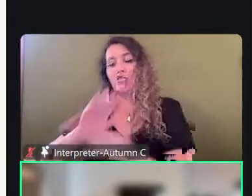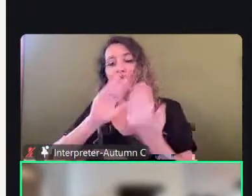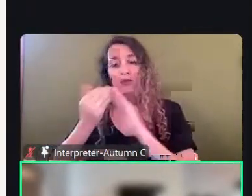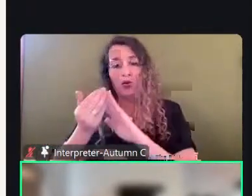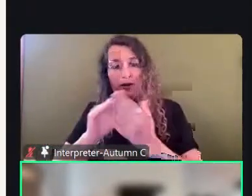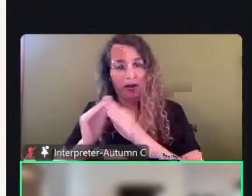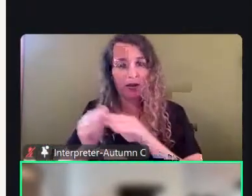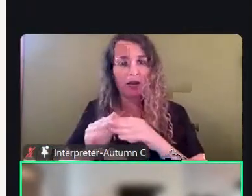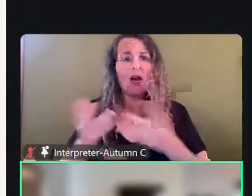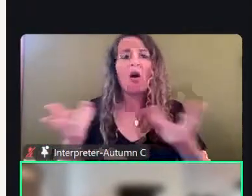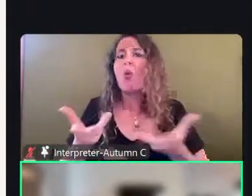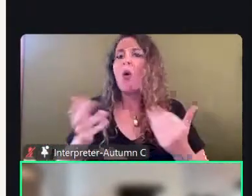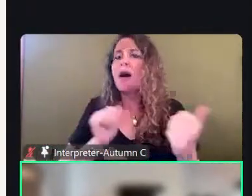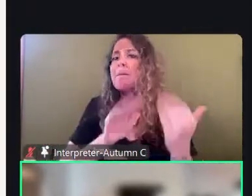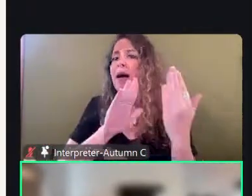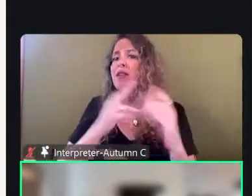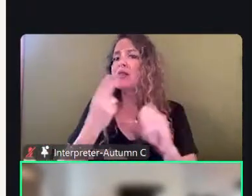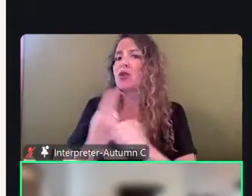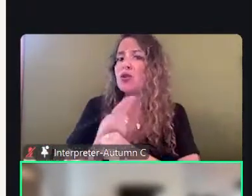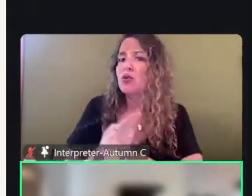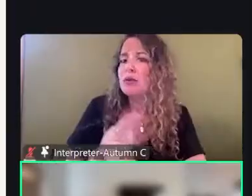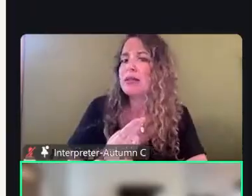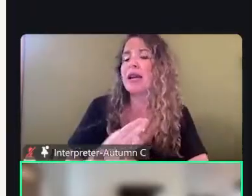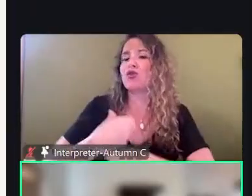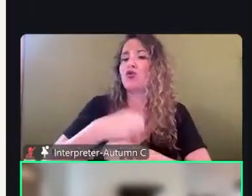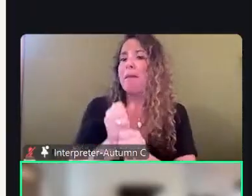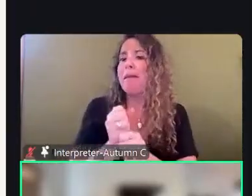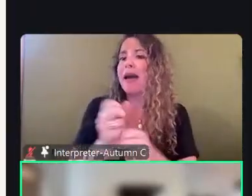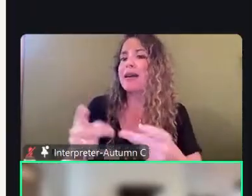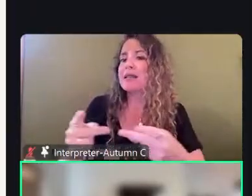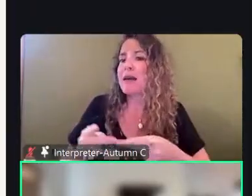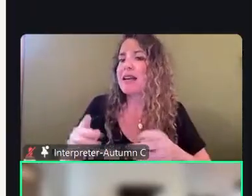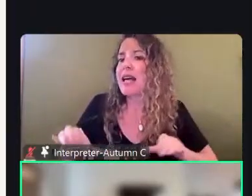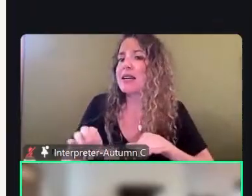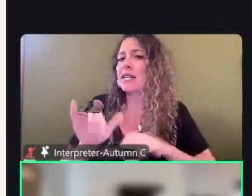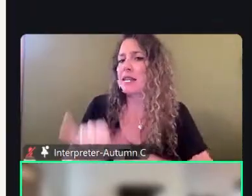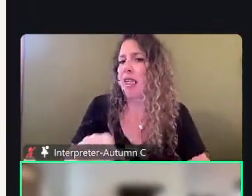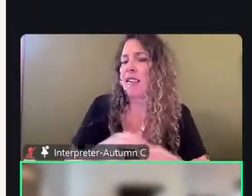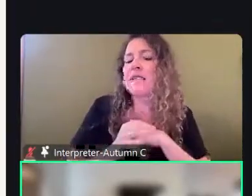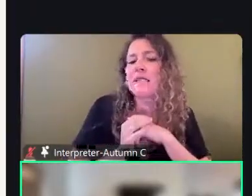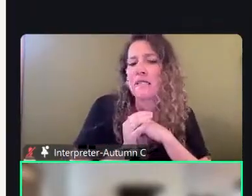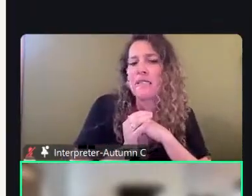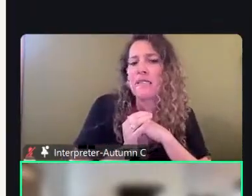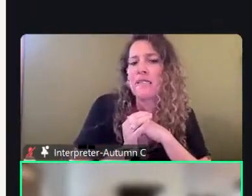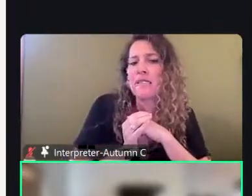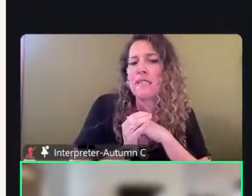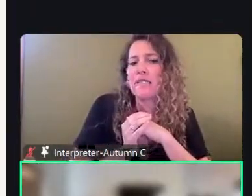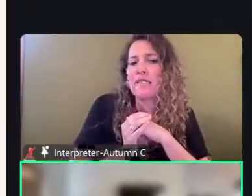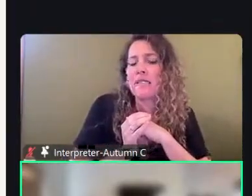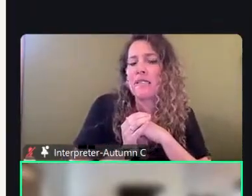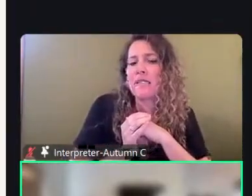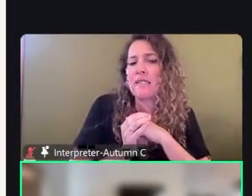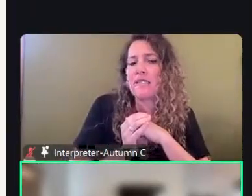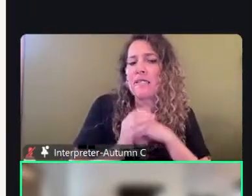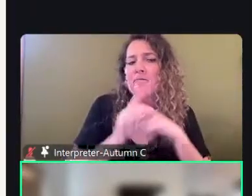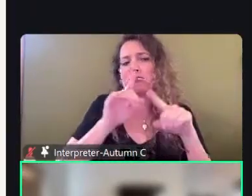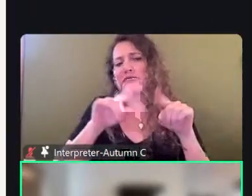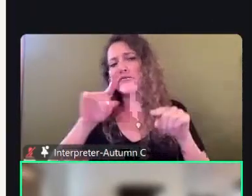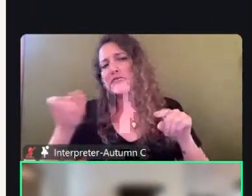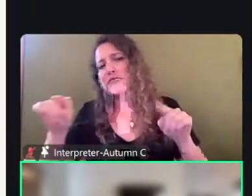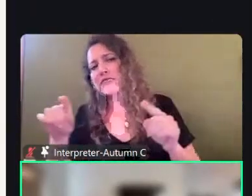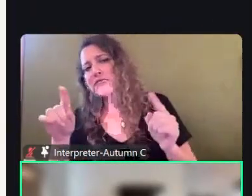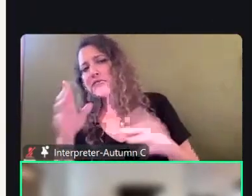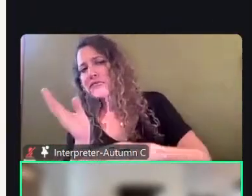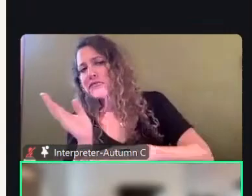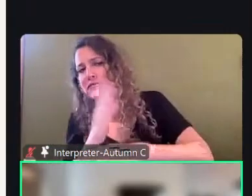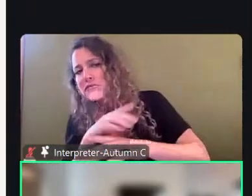what methods are used to create a space that does that? Across assorted groups and networks, I noticed many